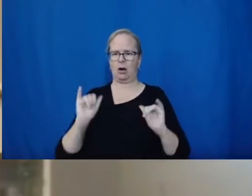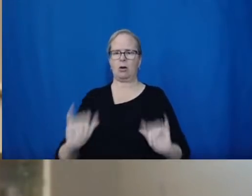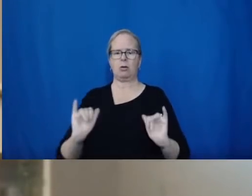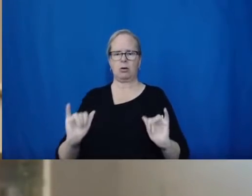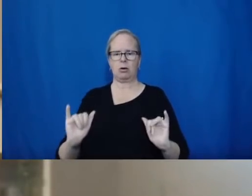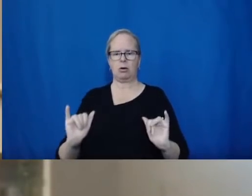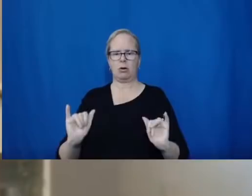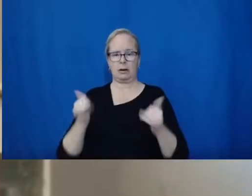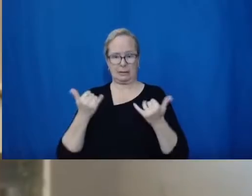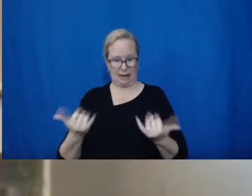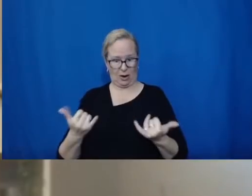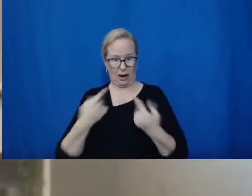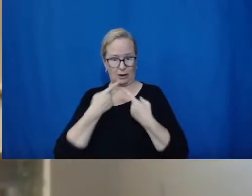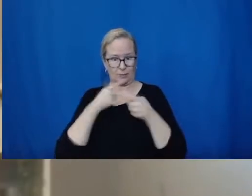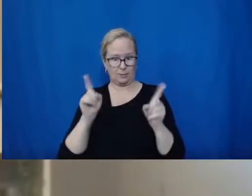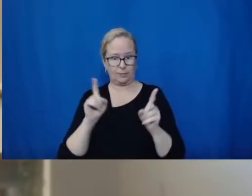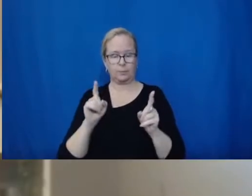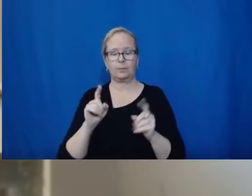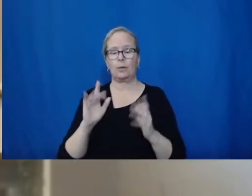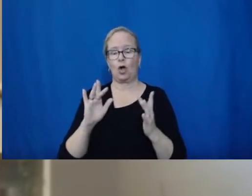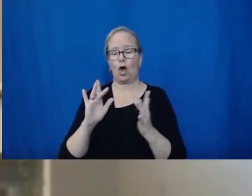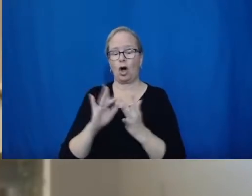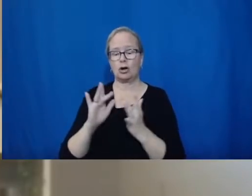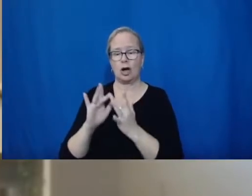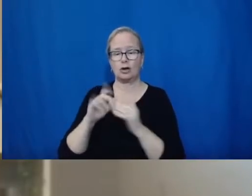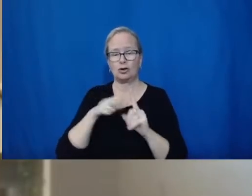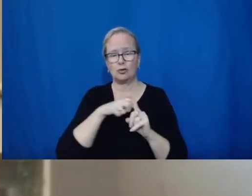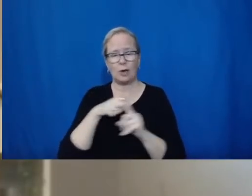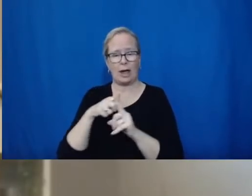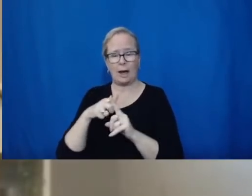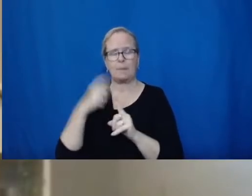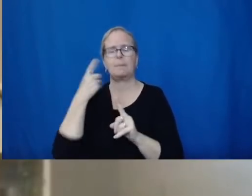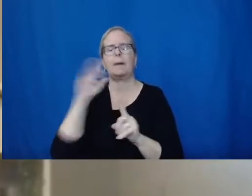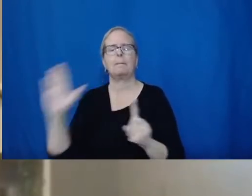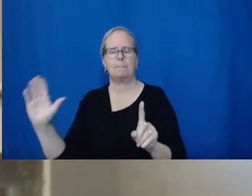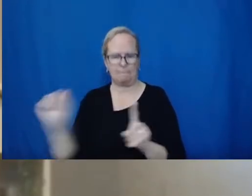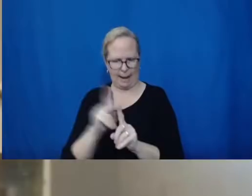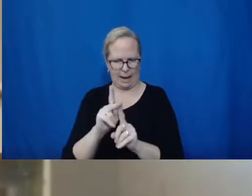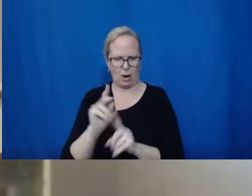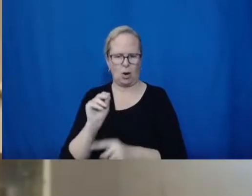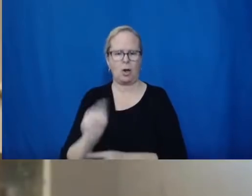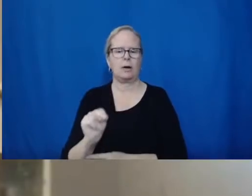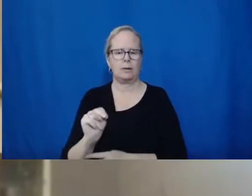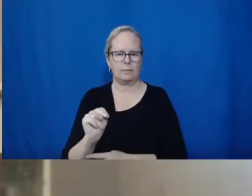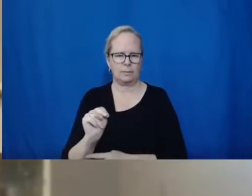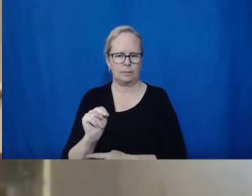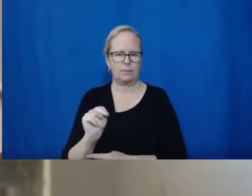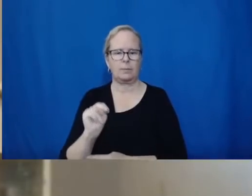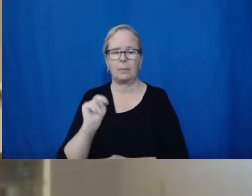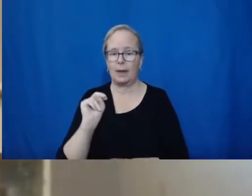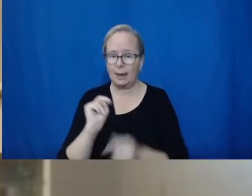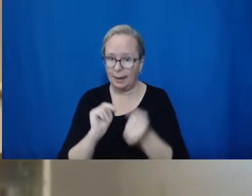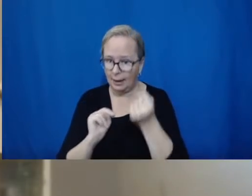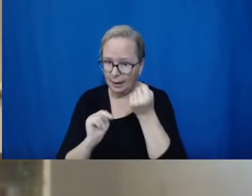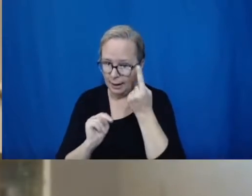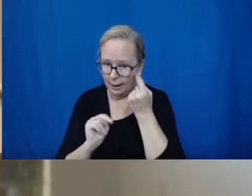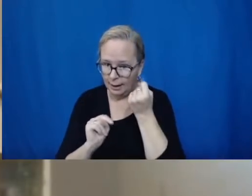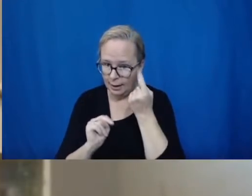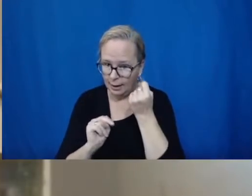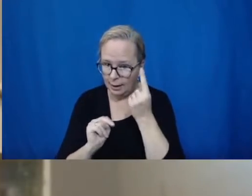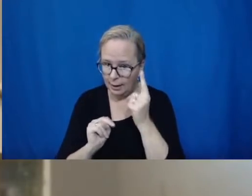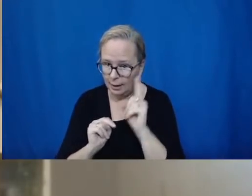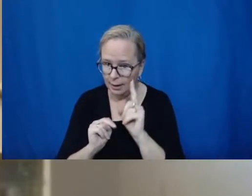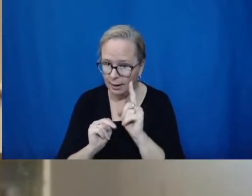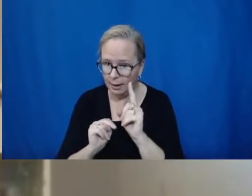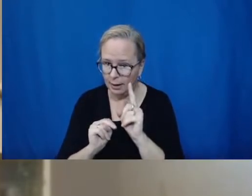were the contact tracing reinstatement. One caveat being that they're downloading to the school